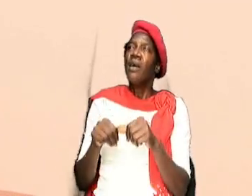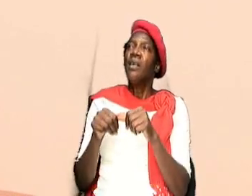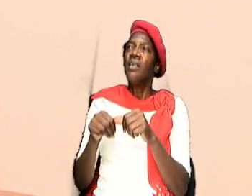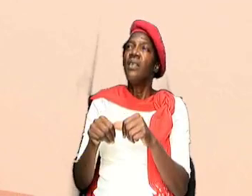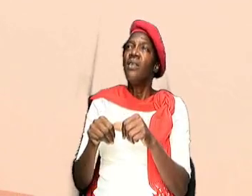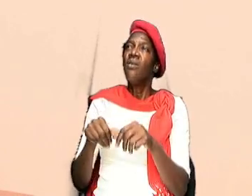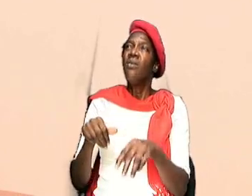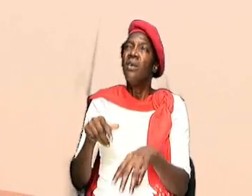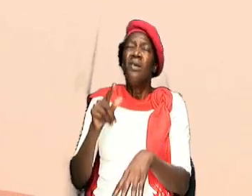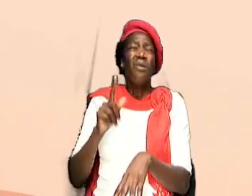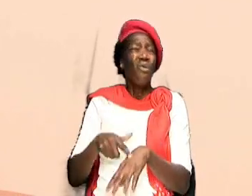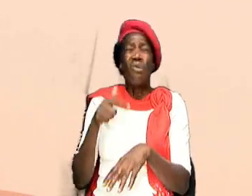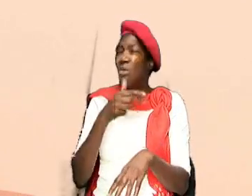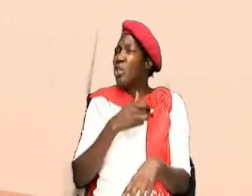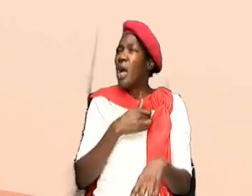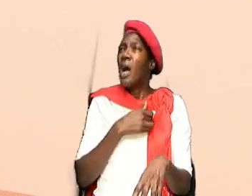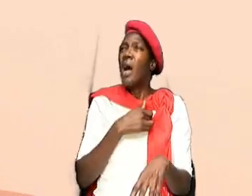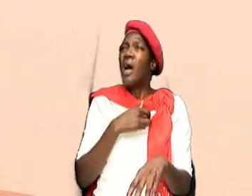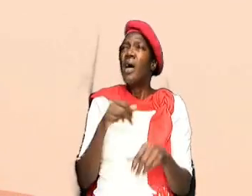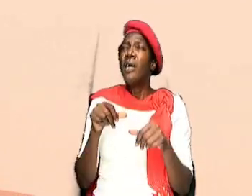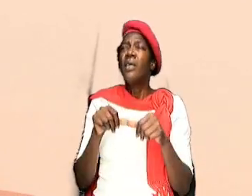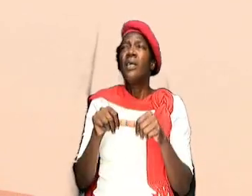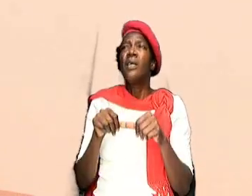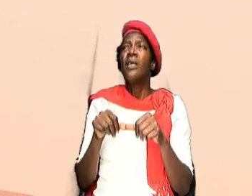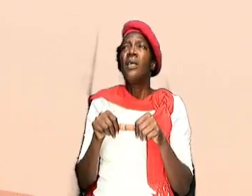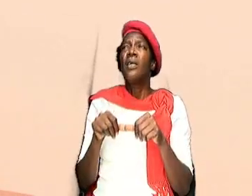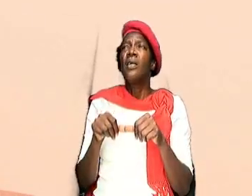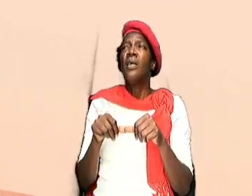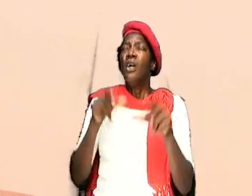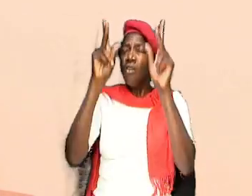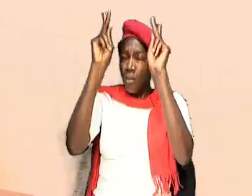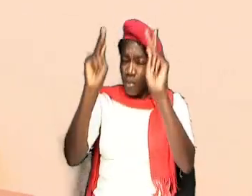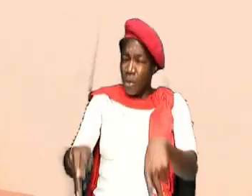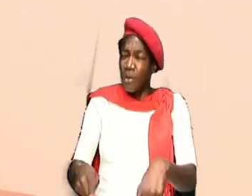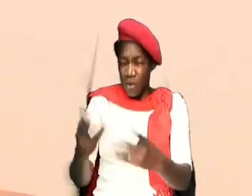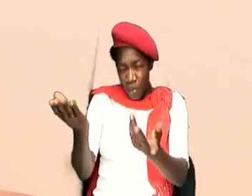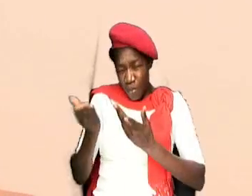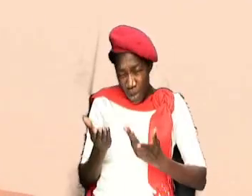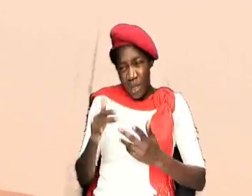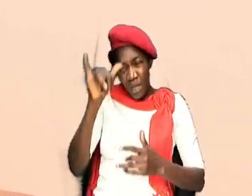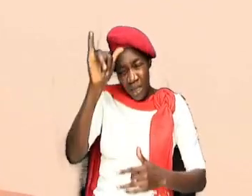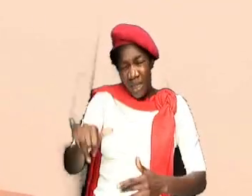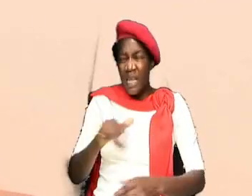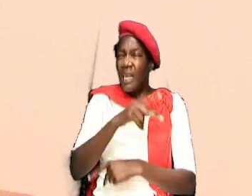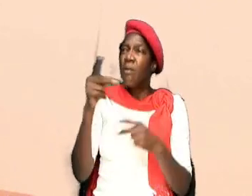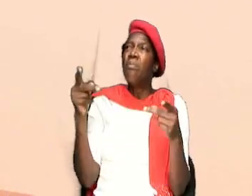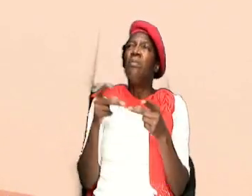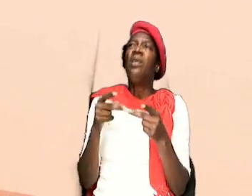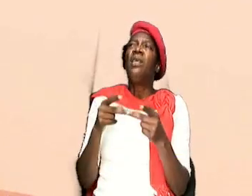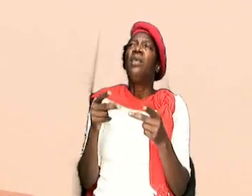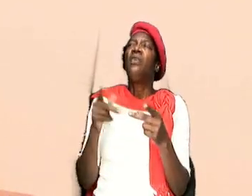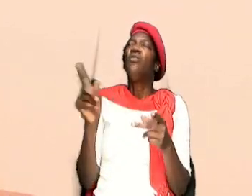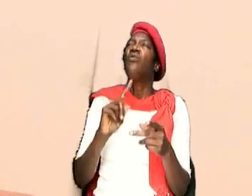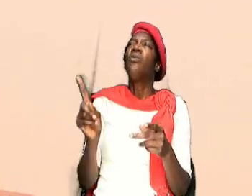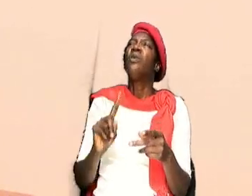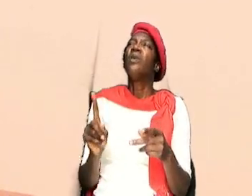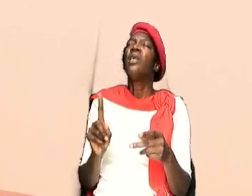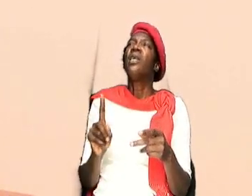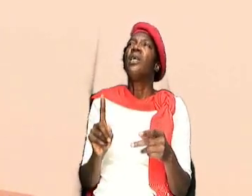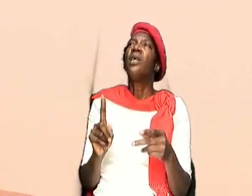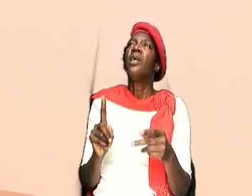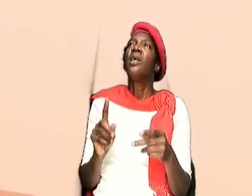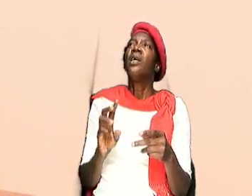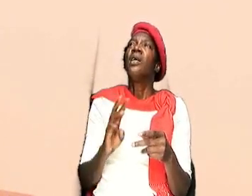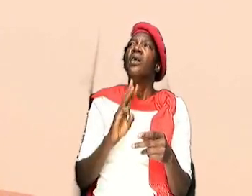hearts and continue, great Jesus, to stir individuals. Bring us to that point, mighty God, where we